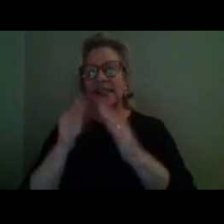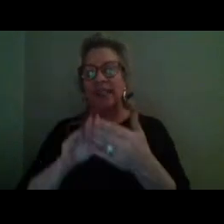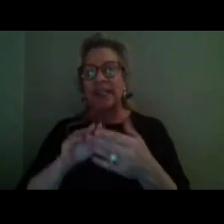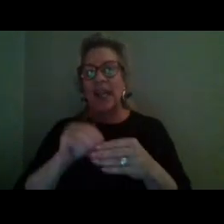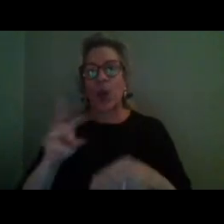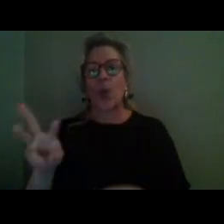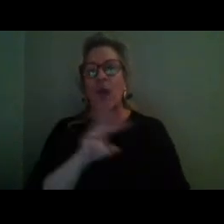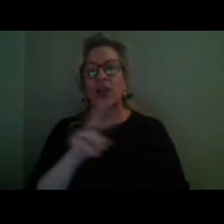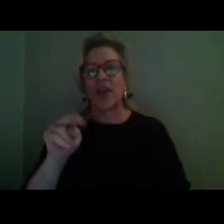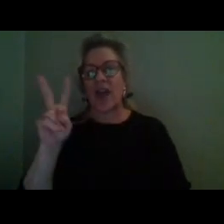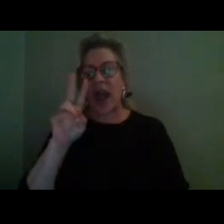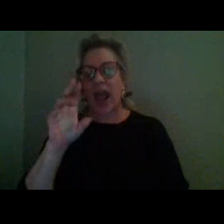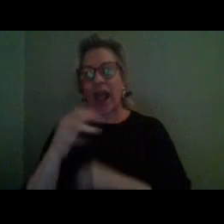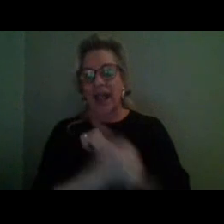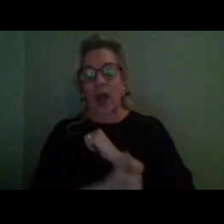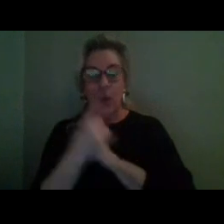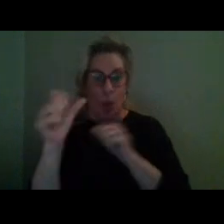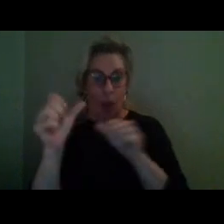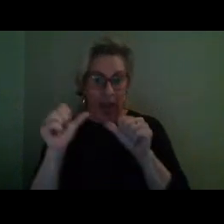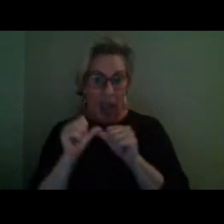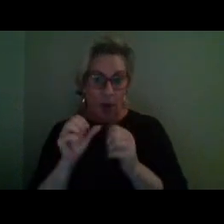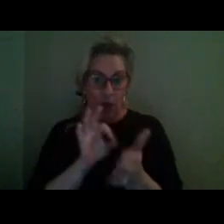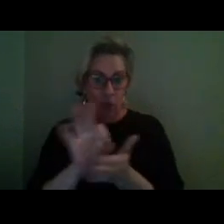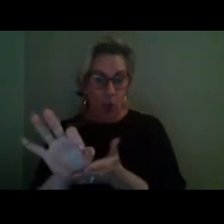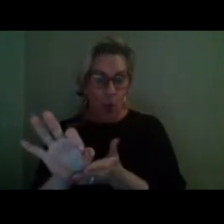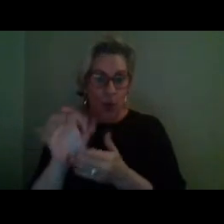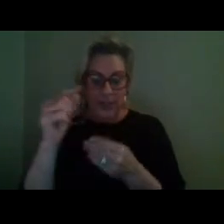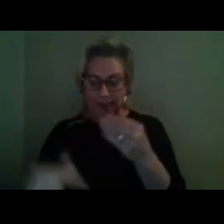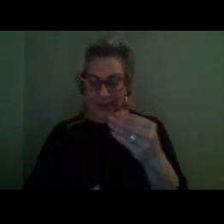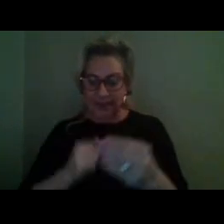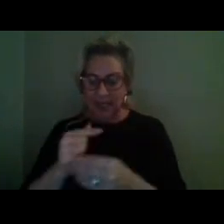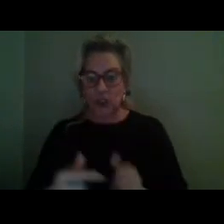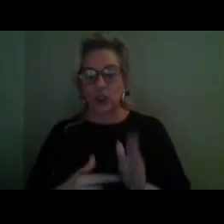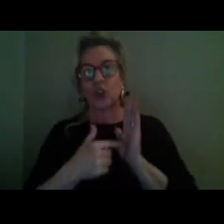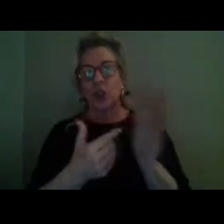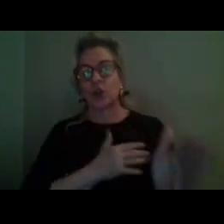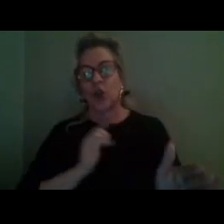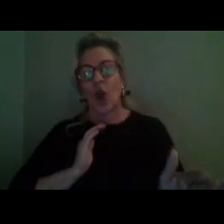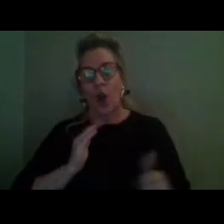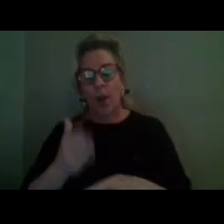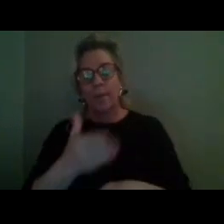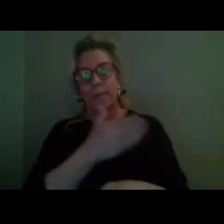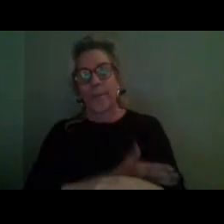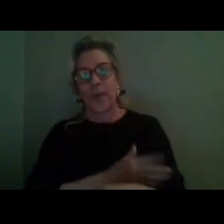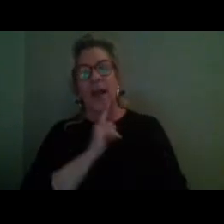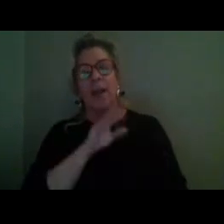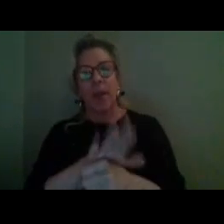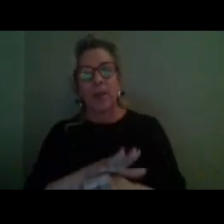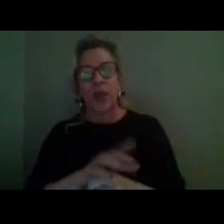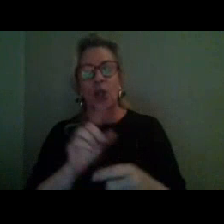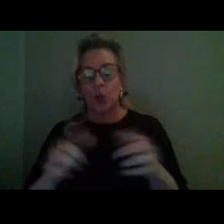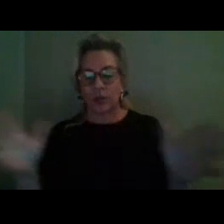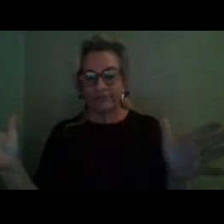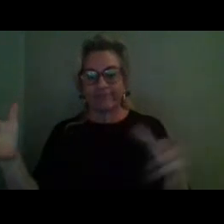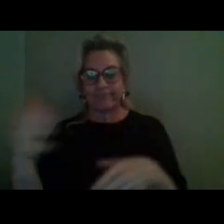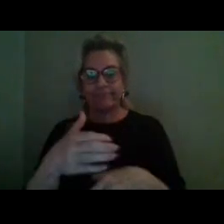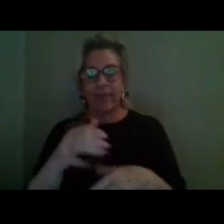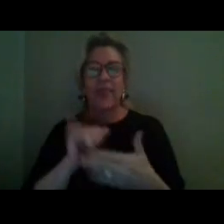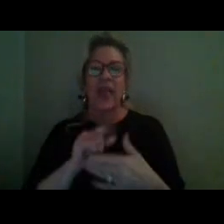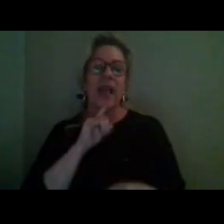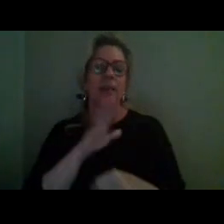County. One area of improvement in our scores this cycle that demonstrates our commitment to these projects was being able to pull together that commitment